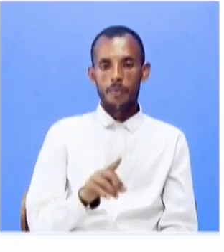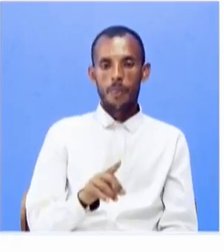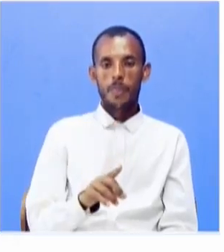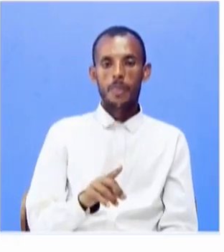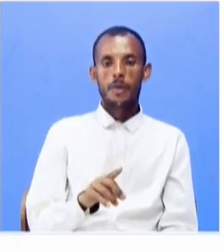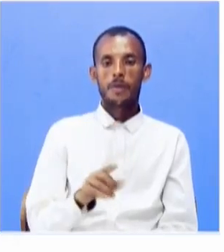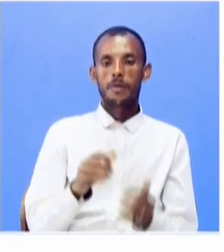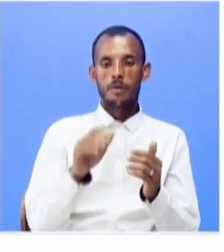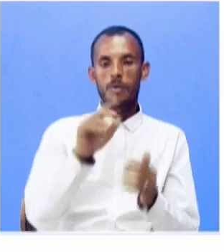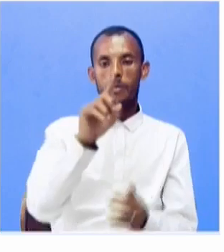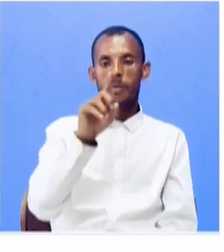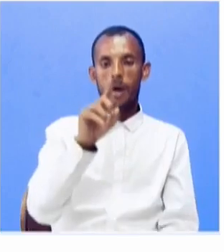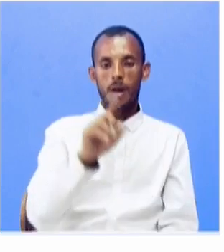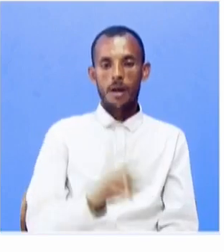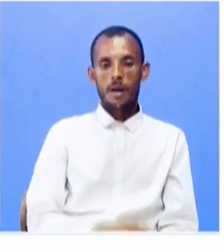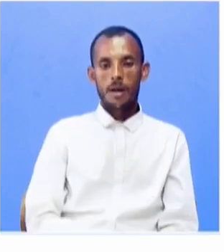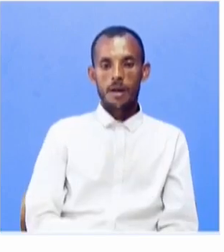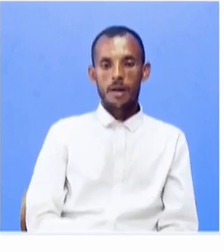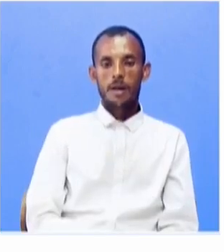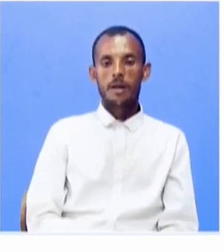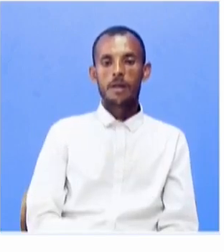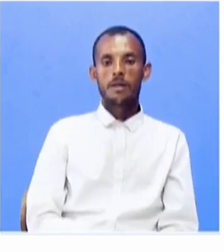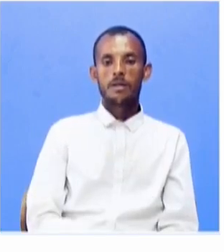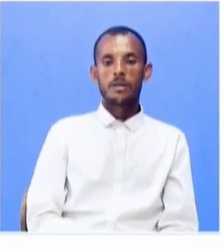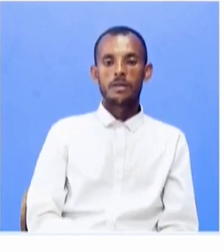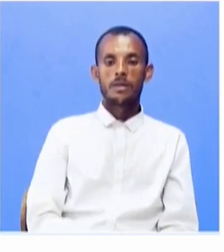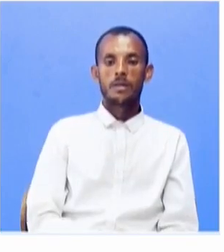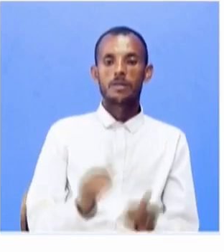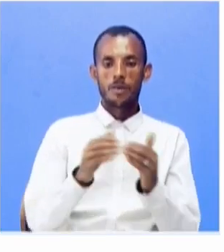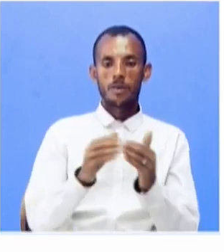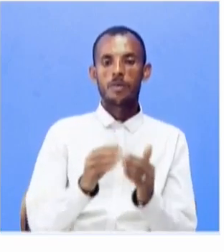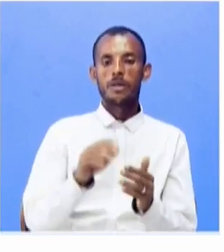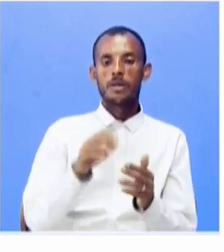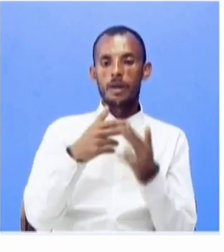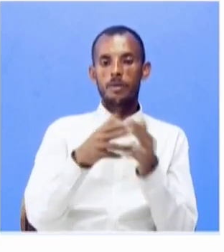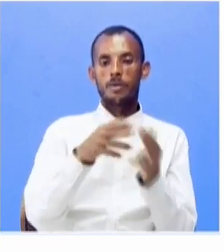minus 1 is this 1. So this will be this